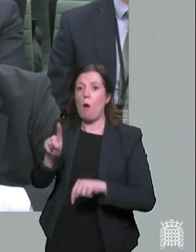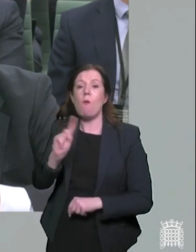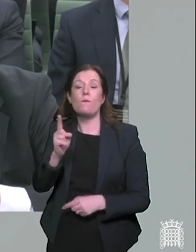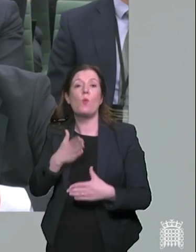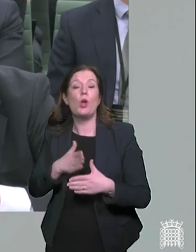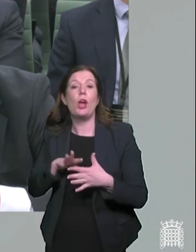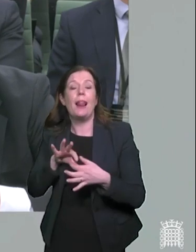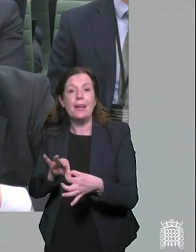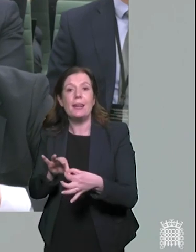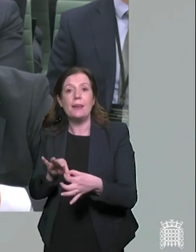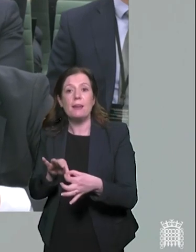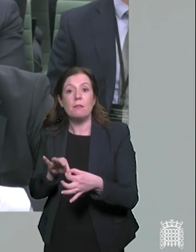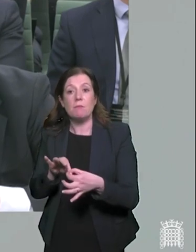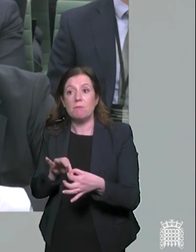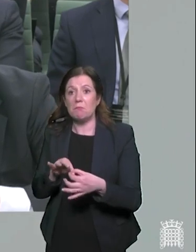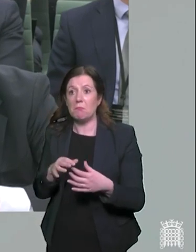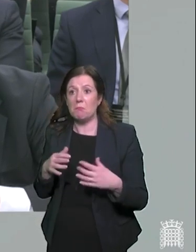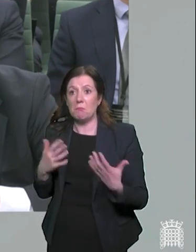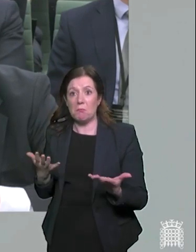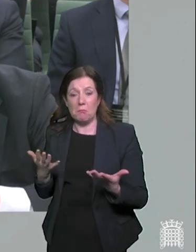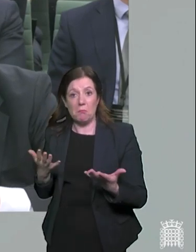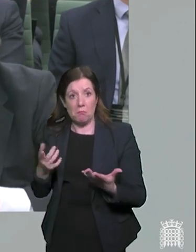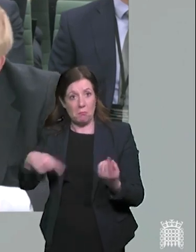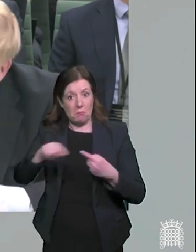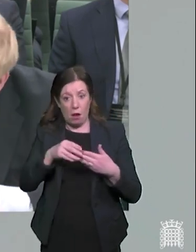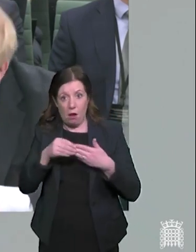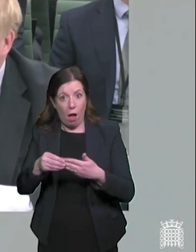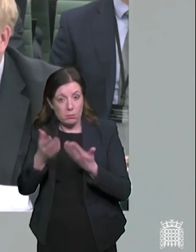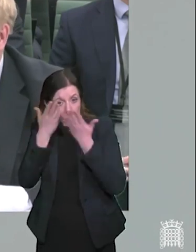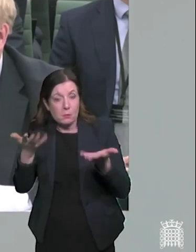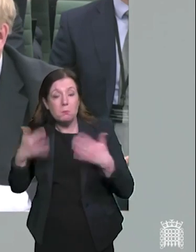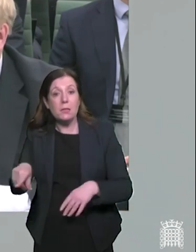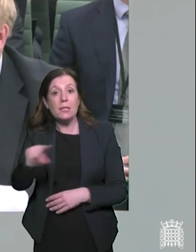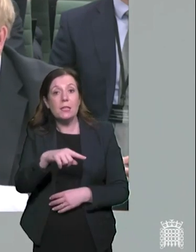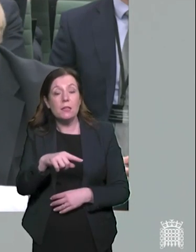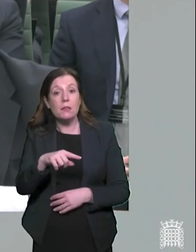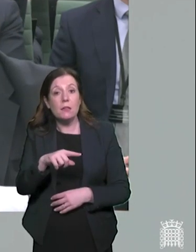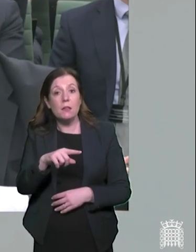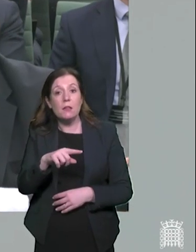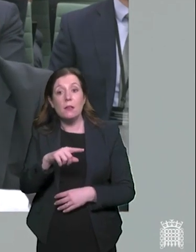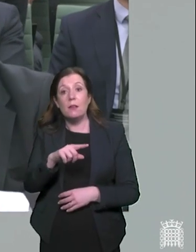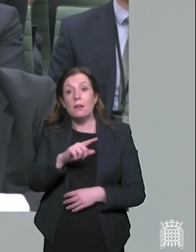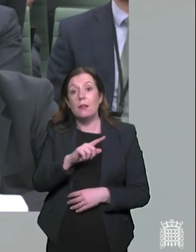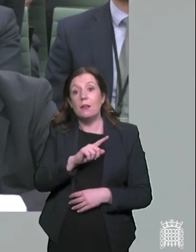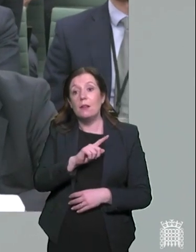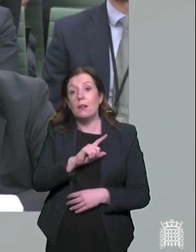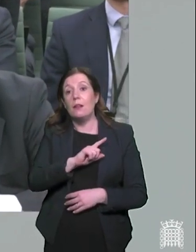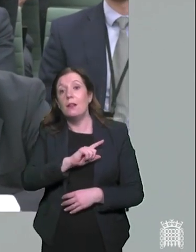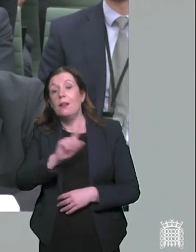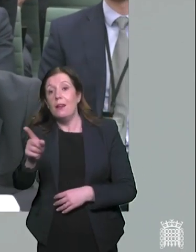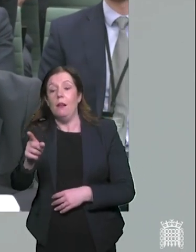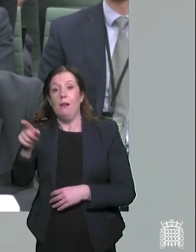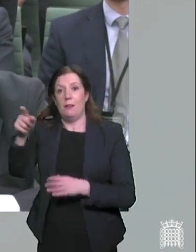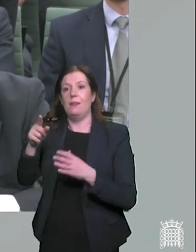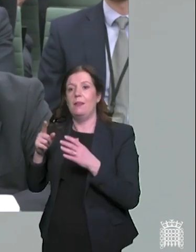purposes, but also it sounded from what he was saying that it was in accordance with the guidance. When that turned out, following the Allegra video